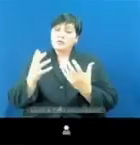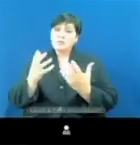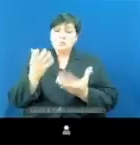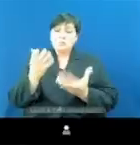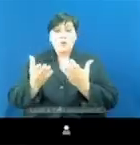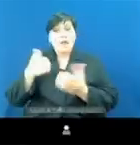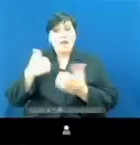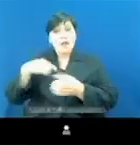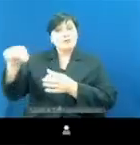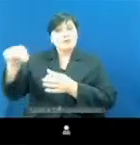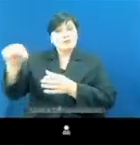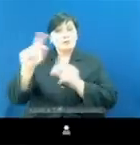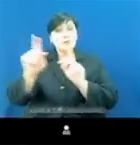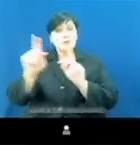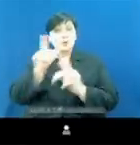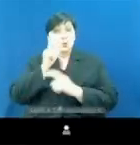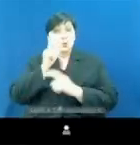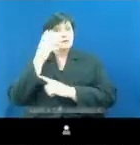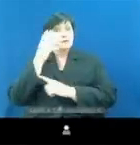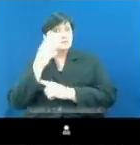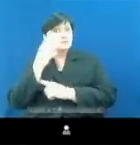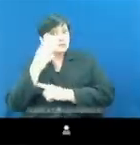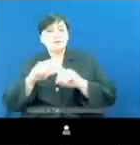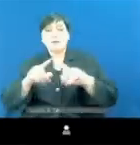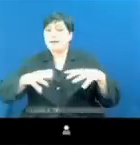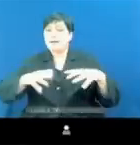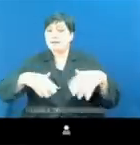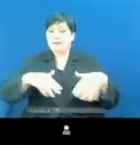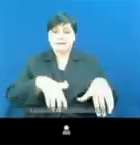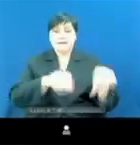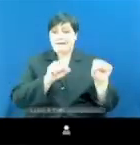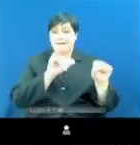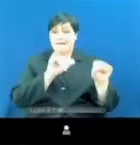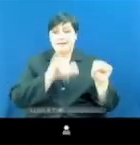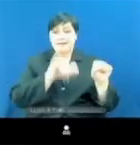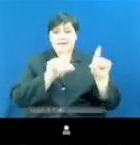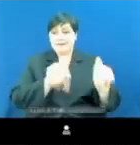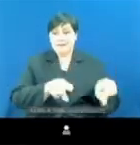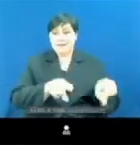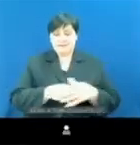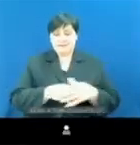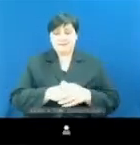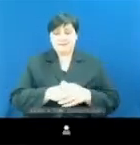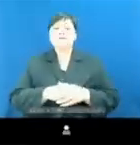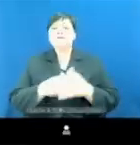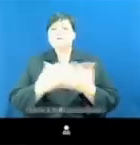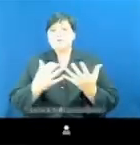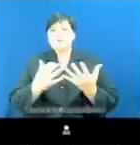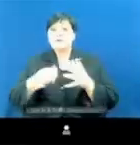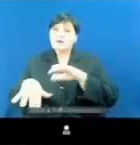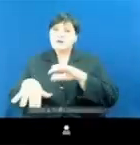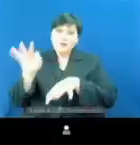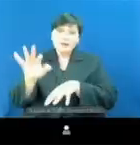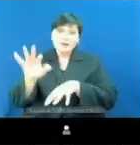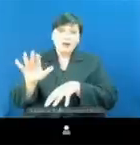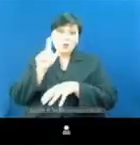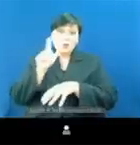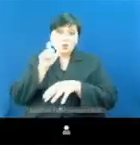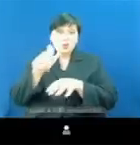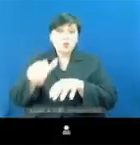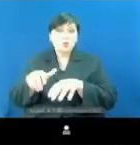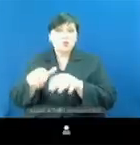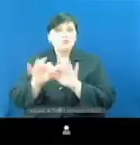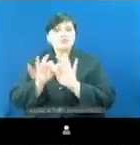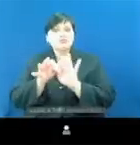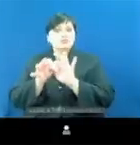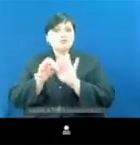have not yet taken the examination. So you find out who's doing the court work in your area, or then